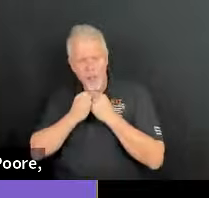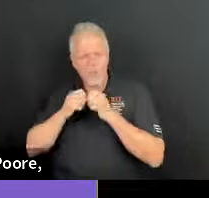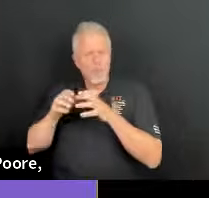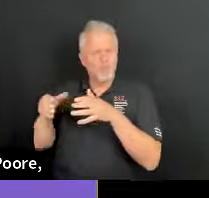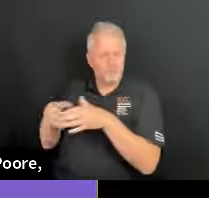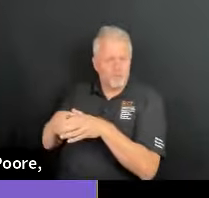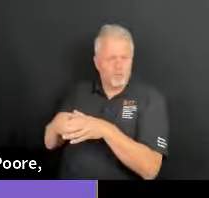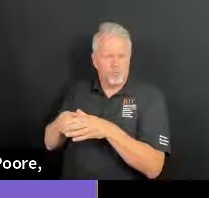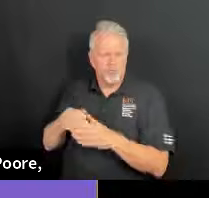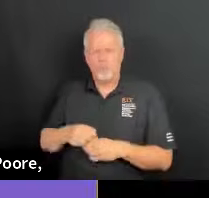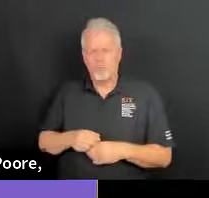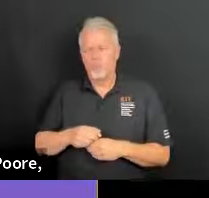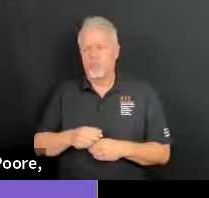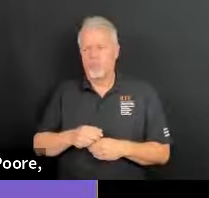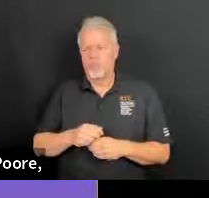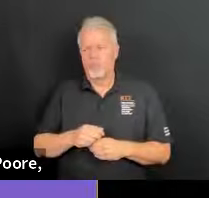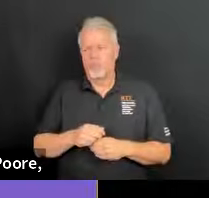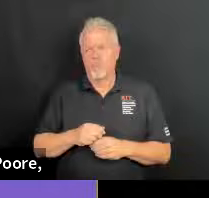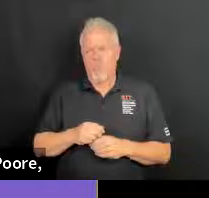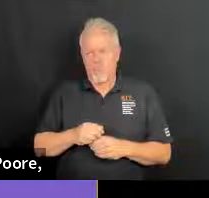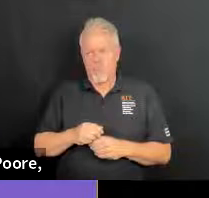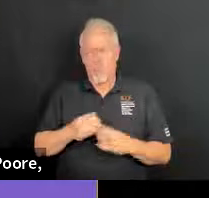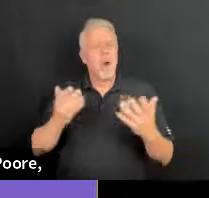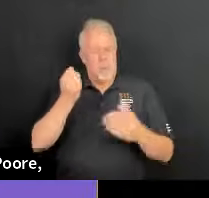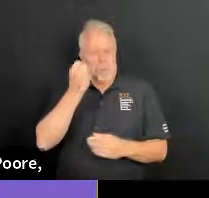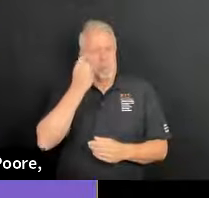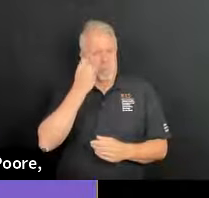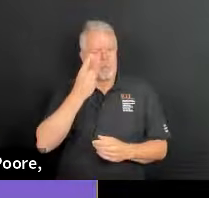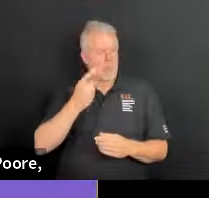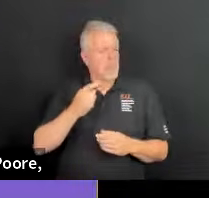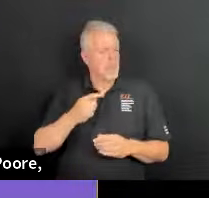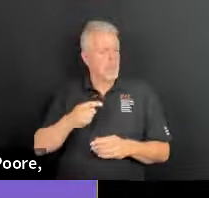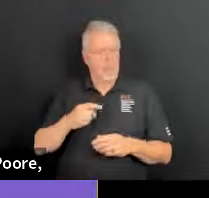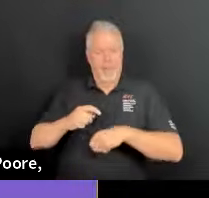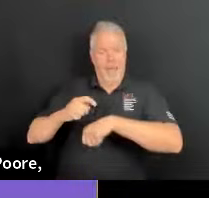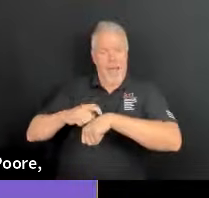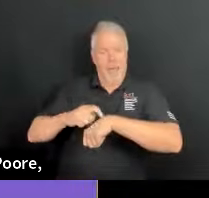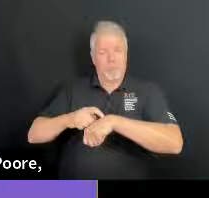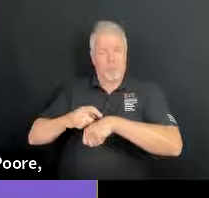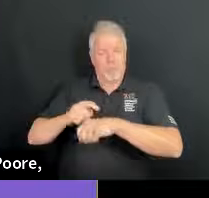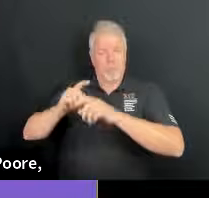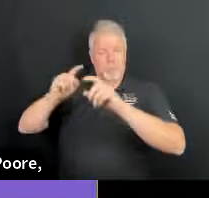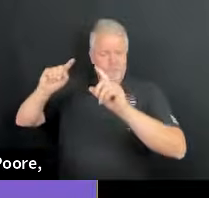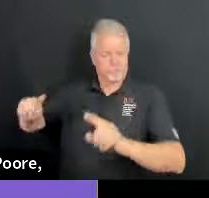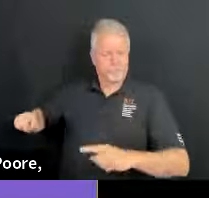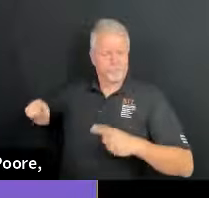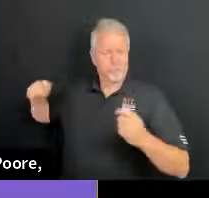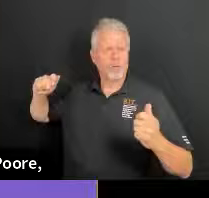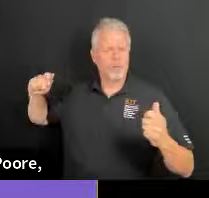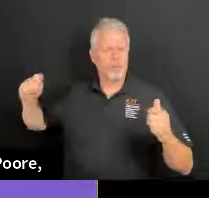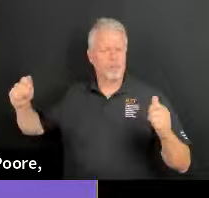struggles, but when we're talking about the deaf community, we're talking about their culture. And